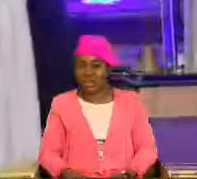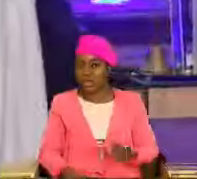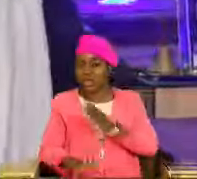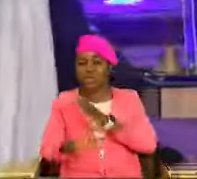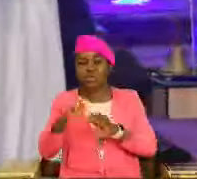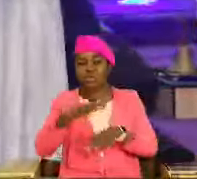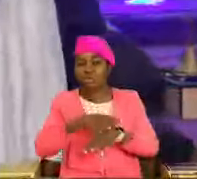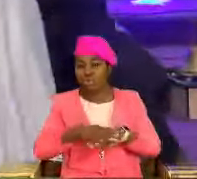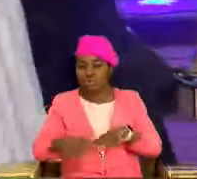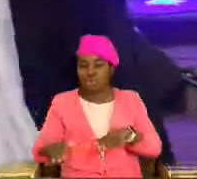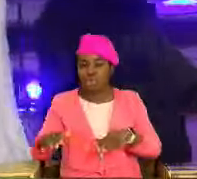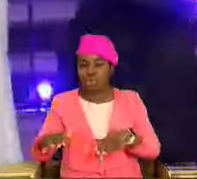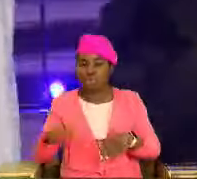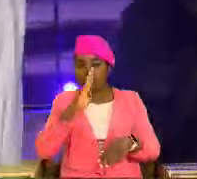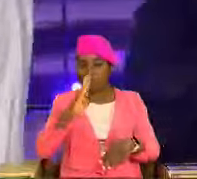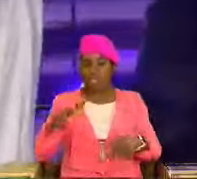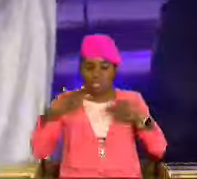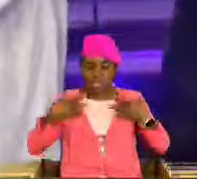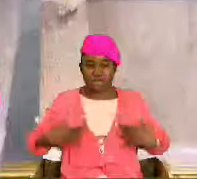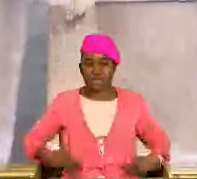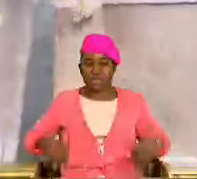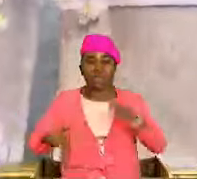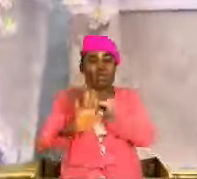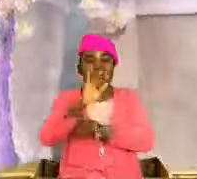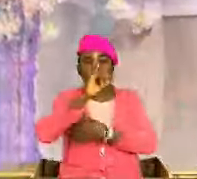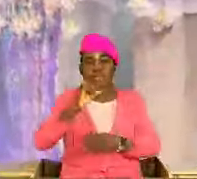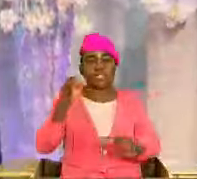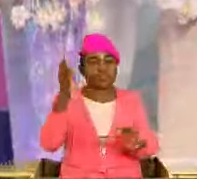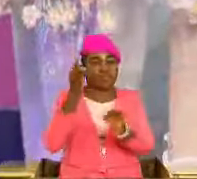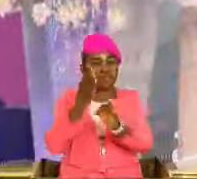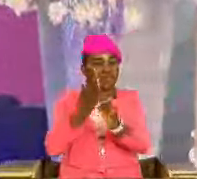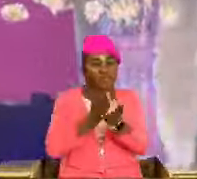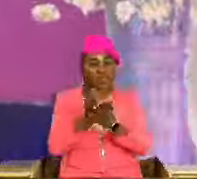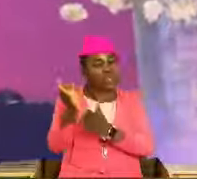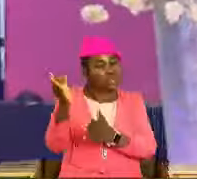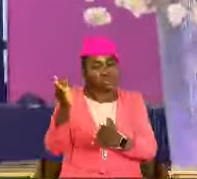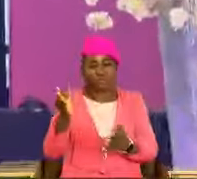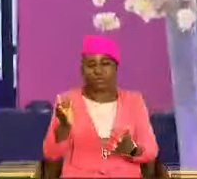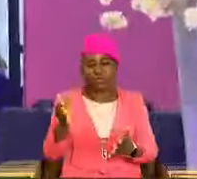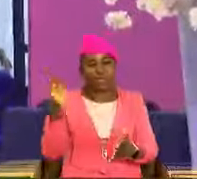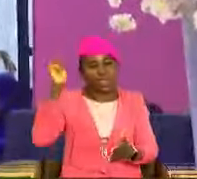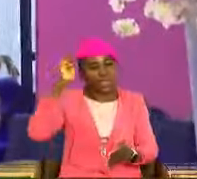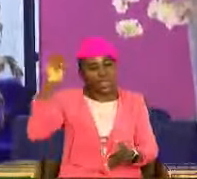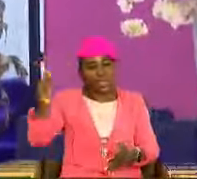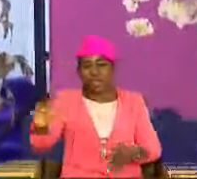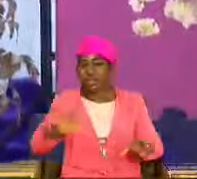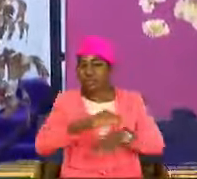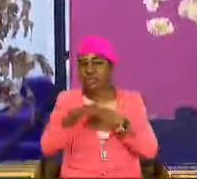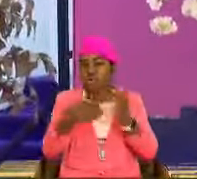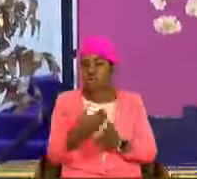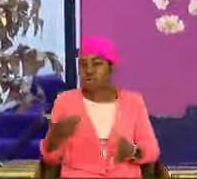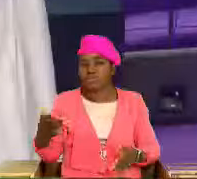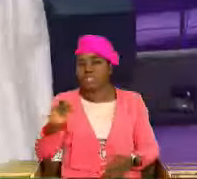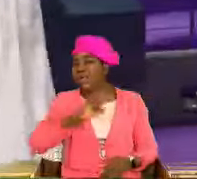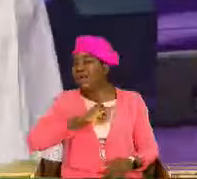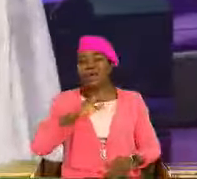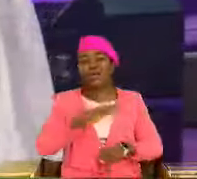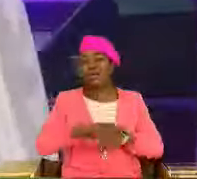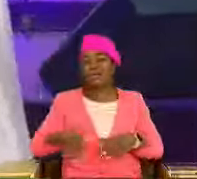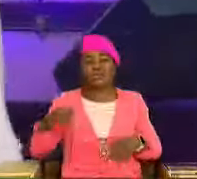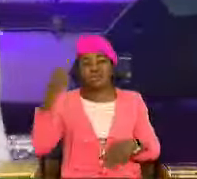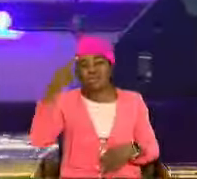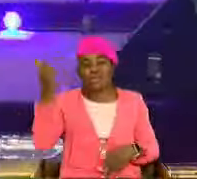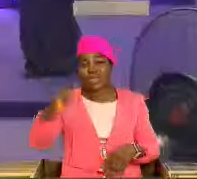all things God is faithful I don't think anything can happen happen again what can do it I don't think so I don't think